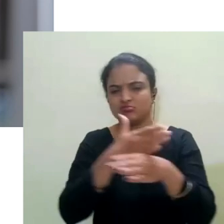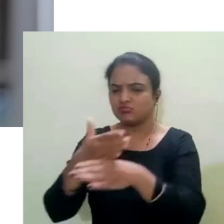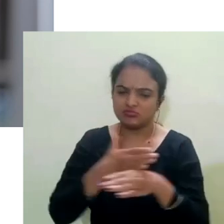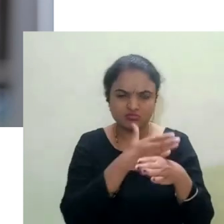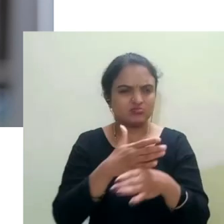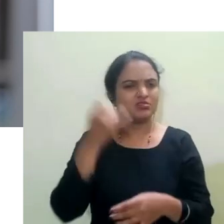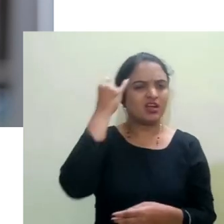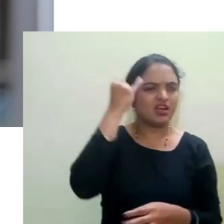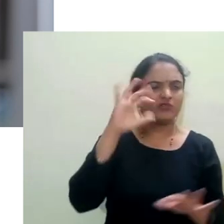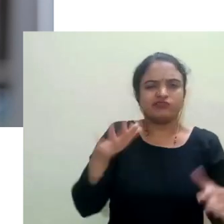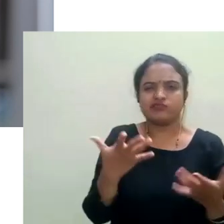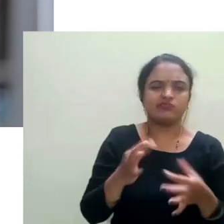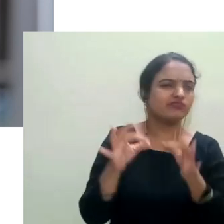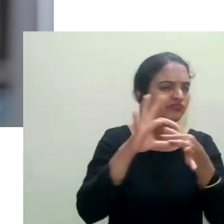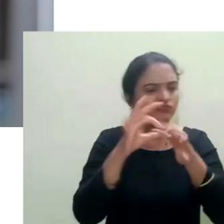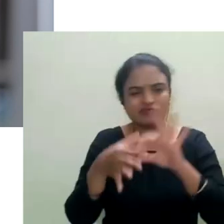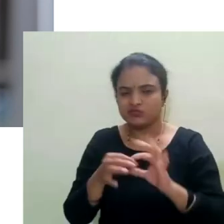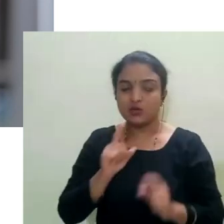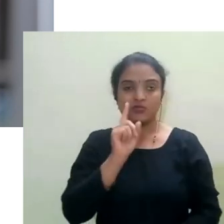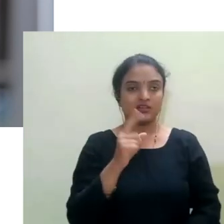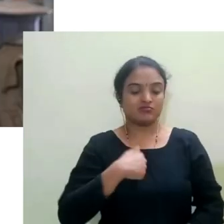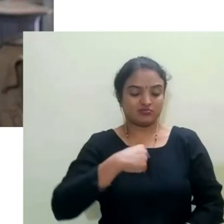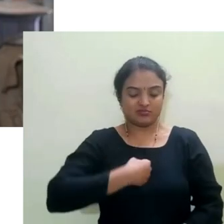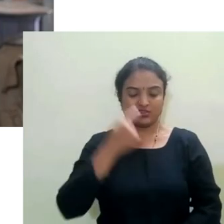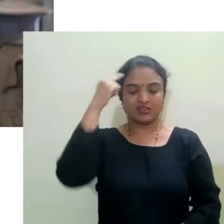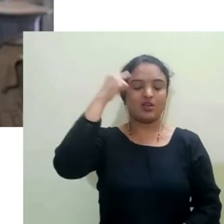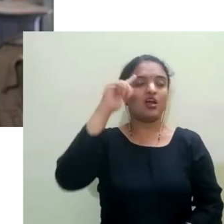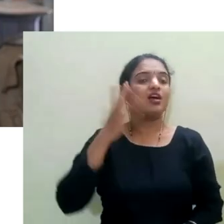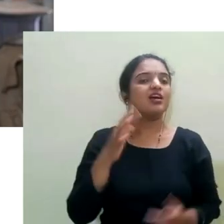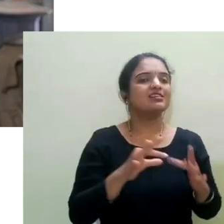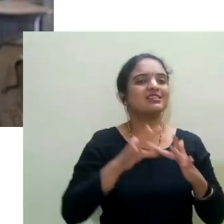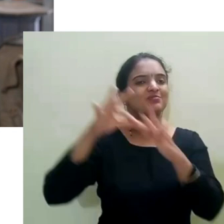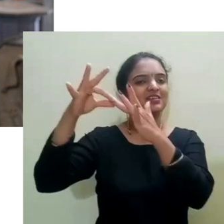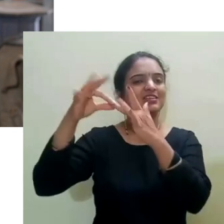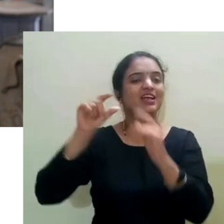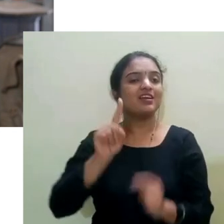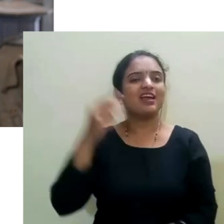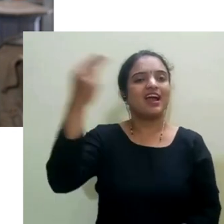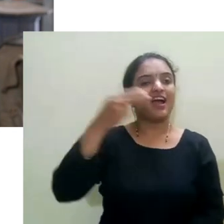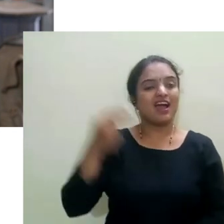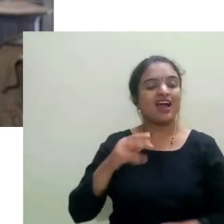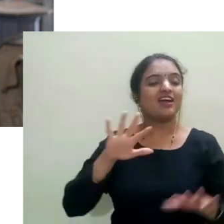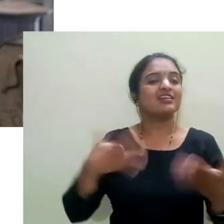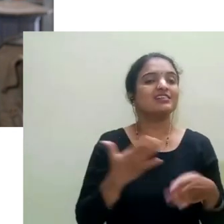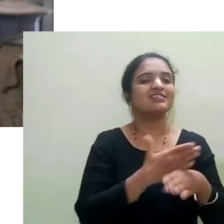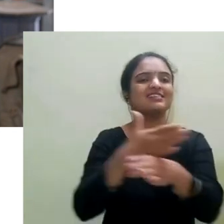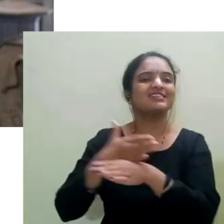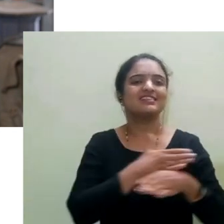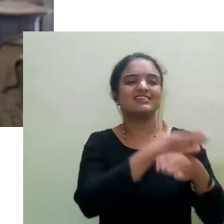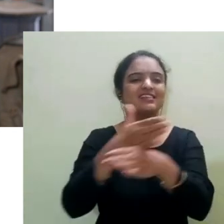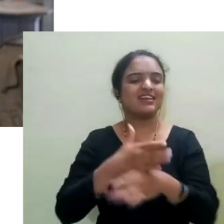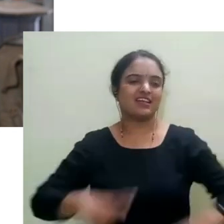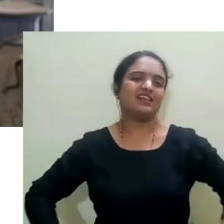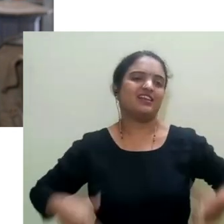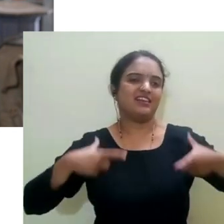have conversations, share ideas, and above all, remind ourselves of the unique perspectives that art has